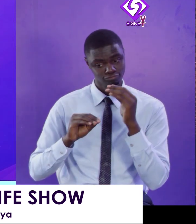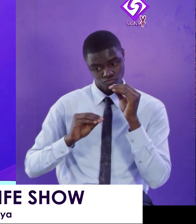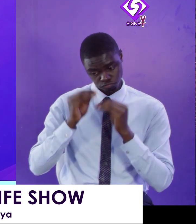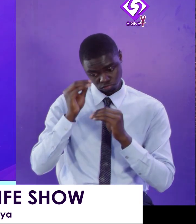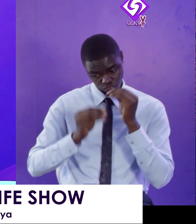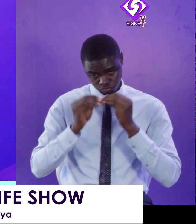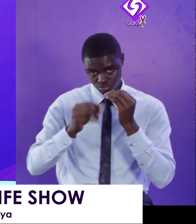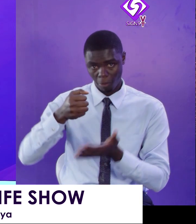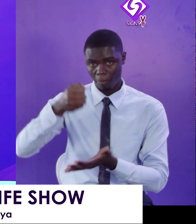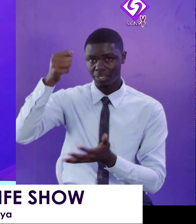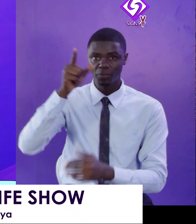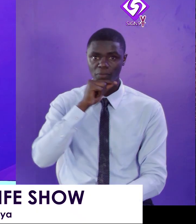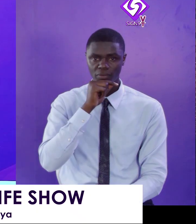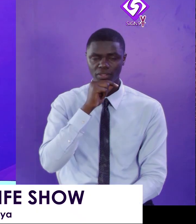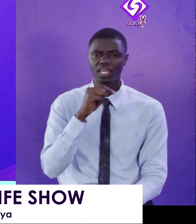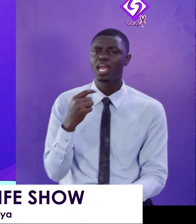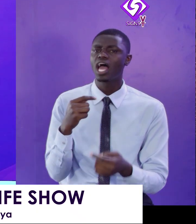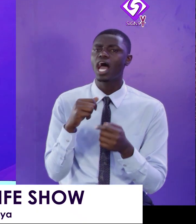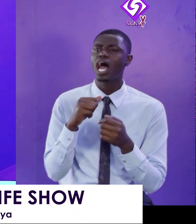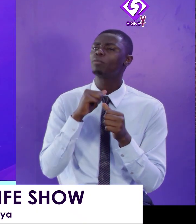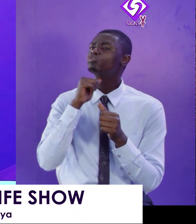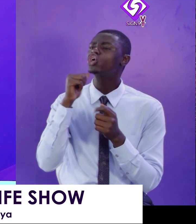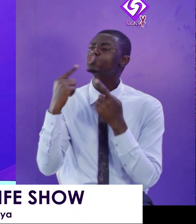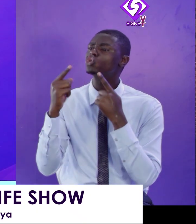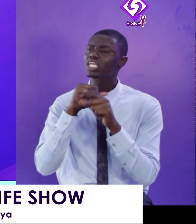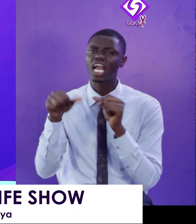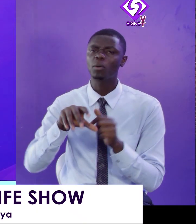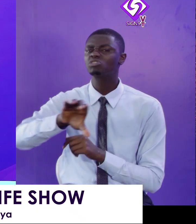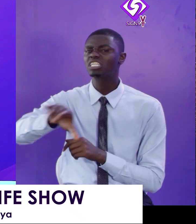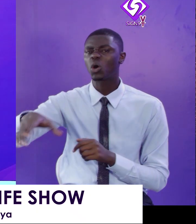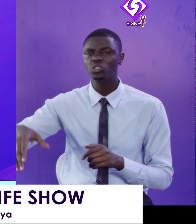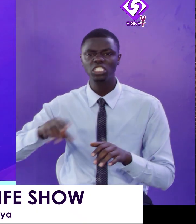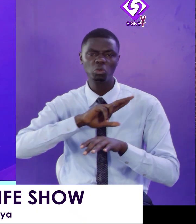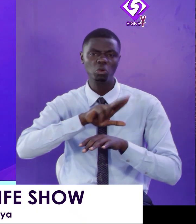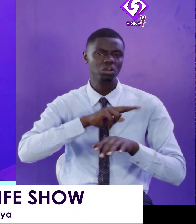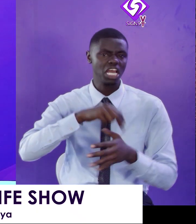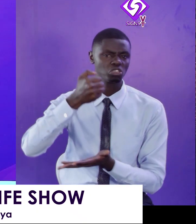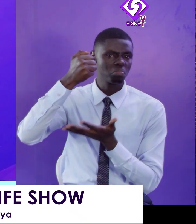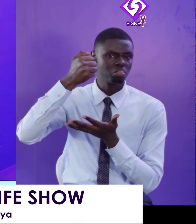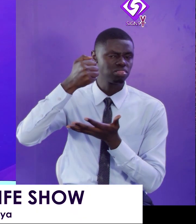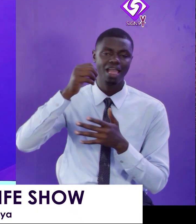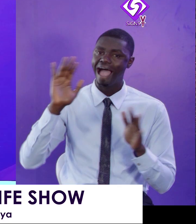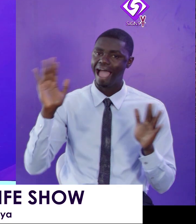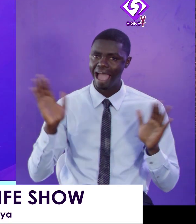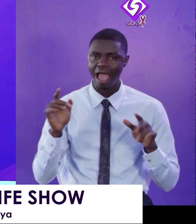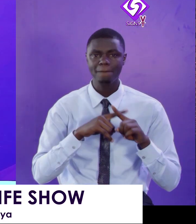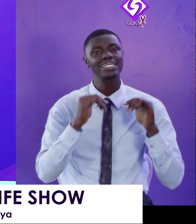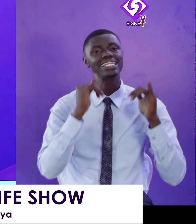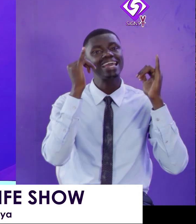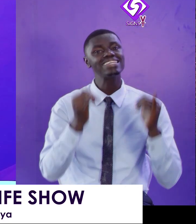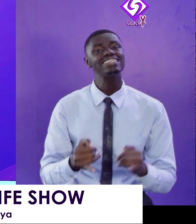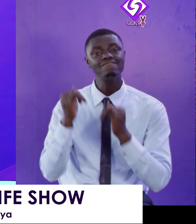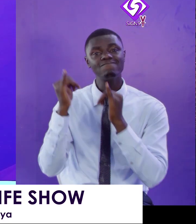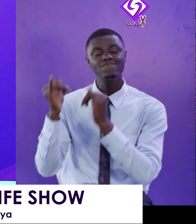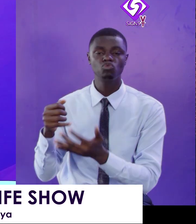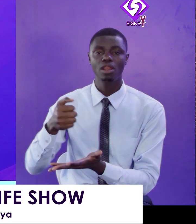now not talking of national budget. I'm now not talking of county budgets. I'm talking of your individual budget plan. Do